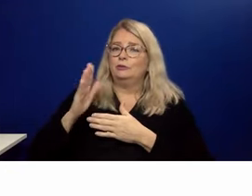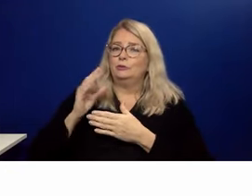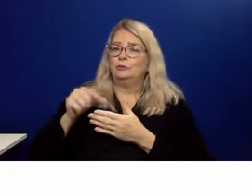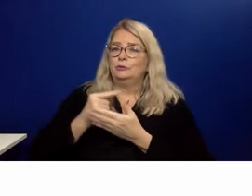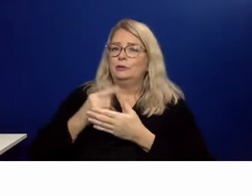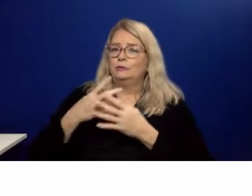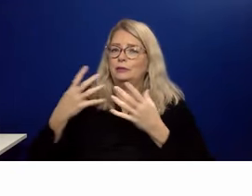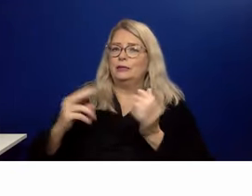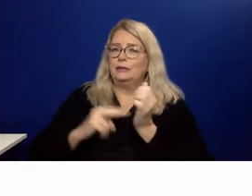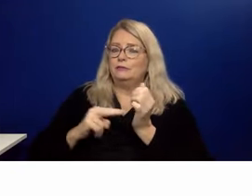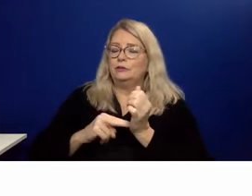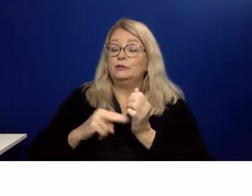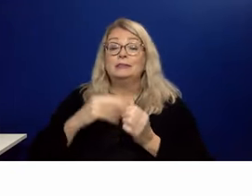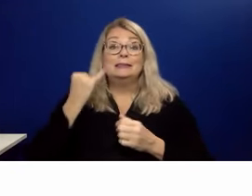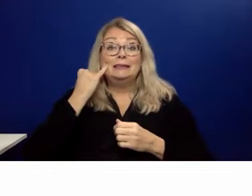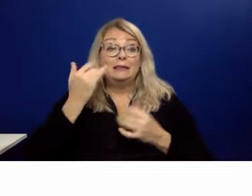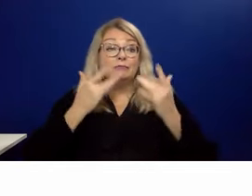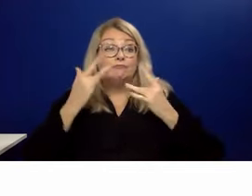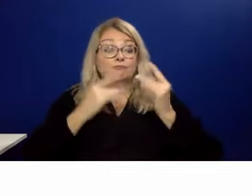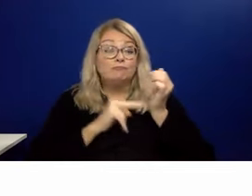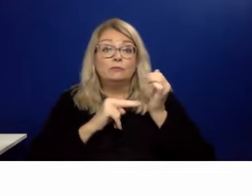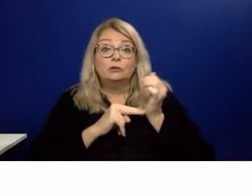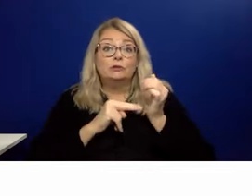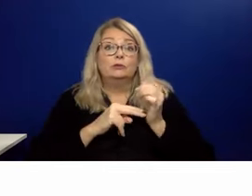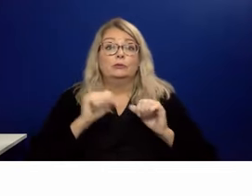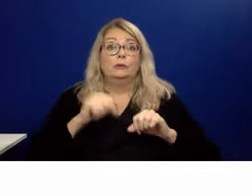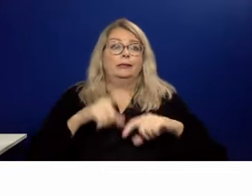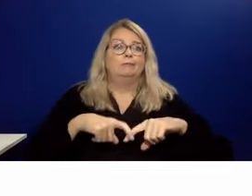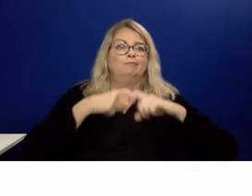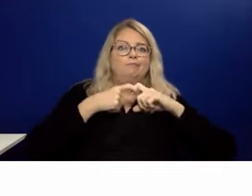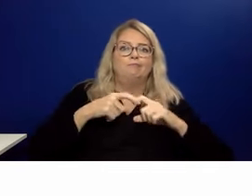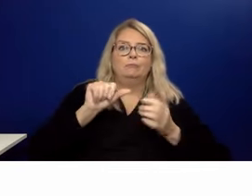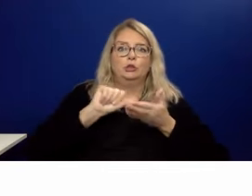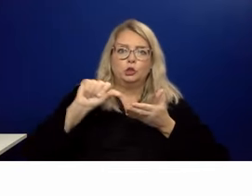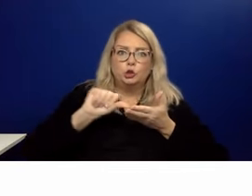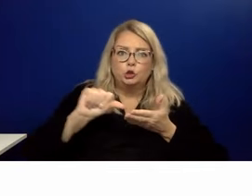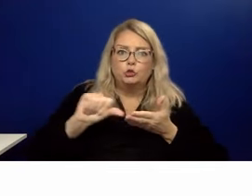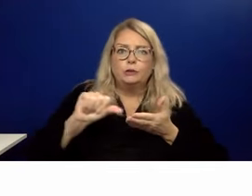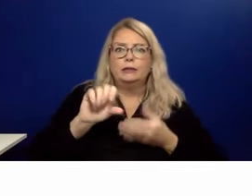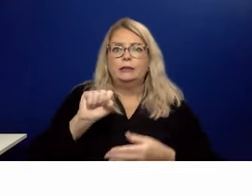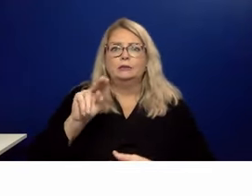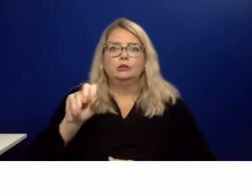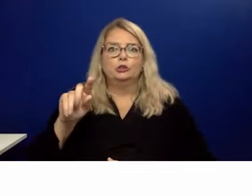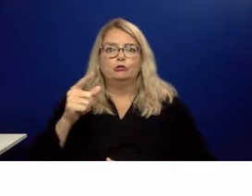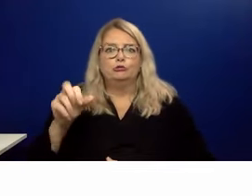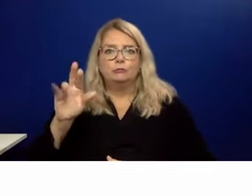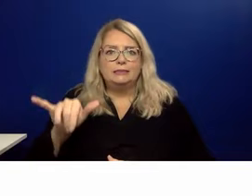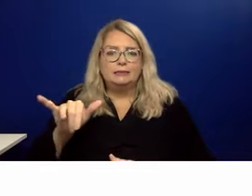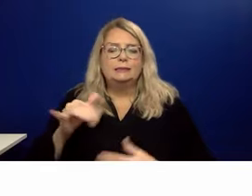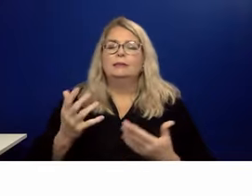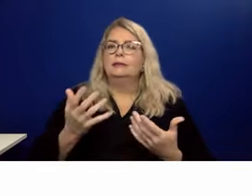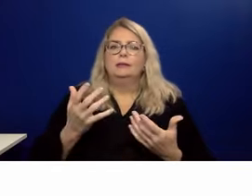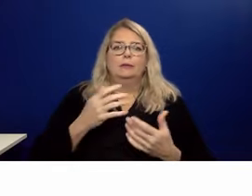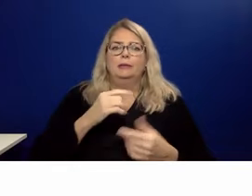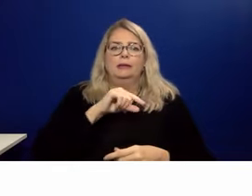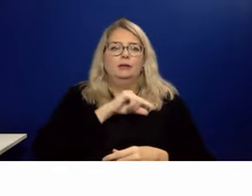surgeries, right? Research shows that we don't have enough nurses. It impacts patient safety, quality of care. They're